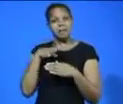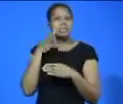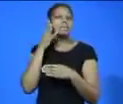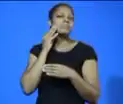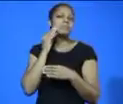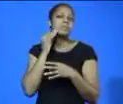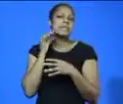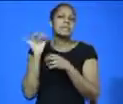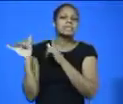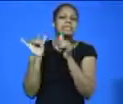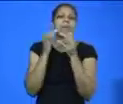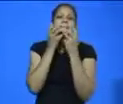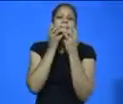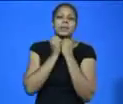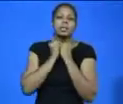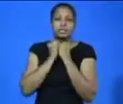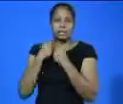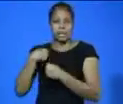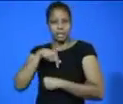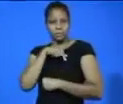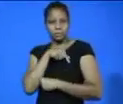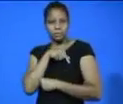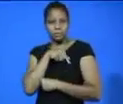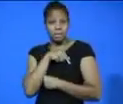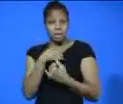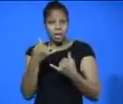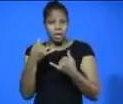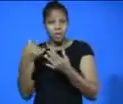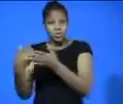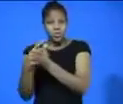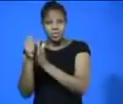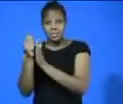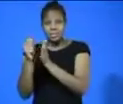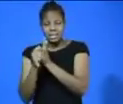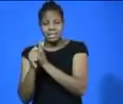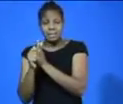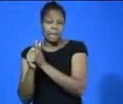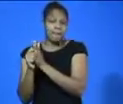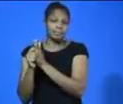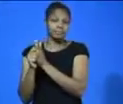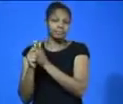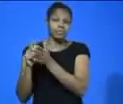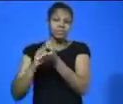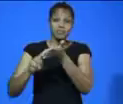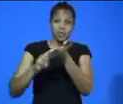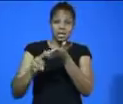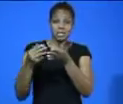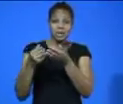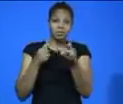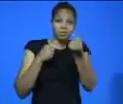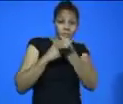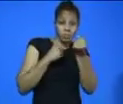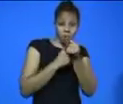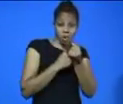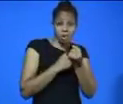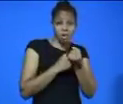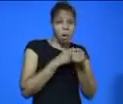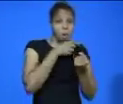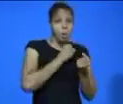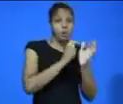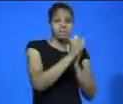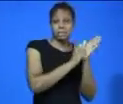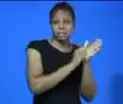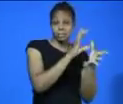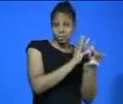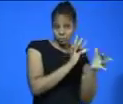New Testament text has its roots in an Old Testament story. Follow the preacher.